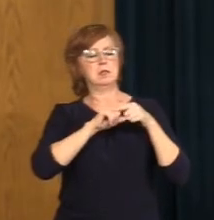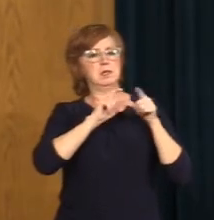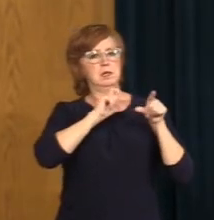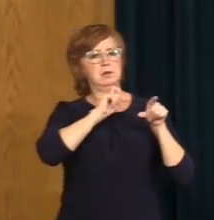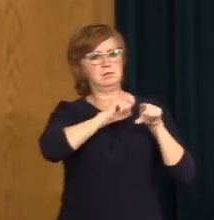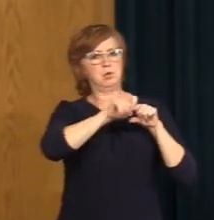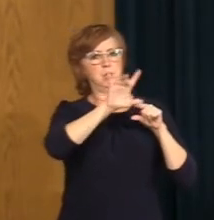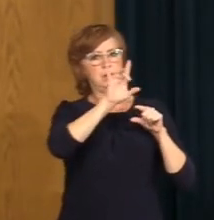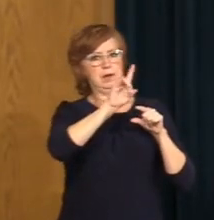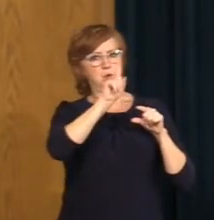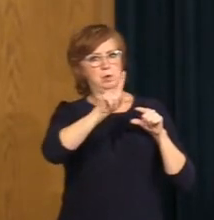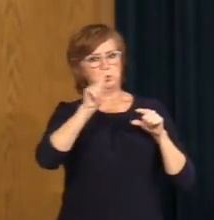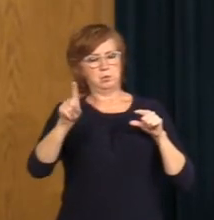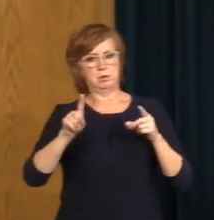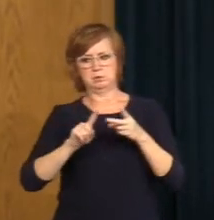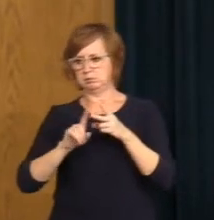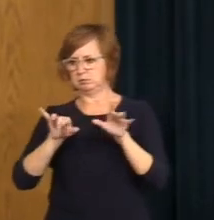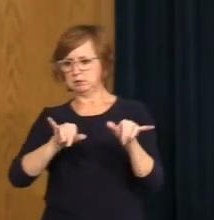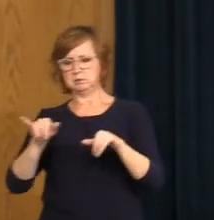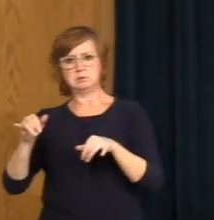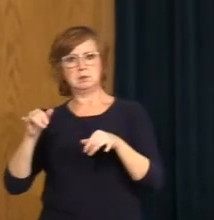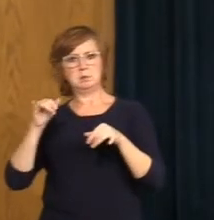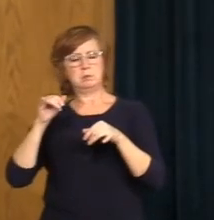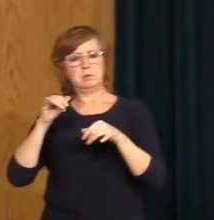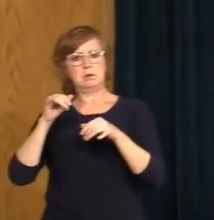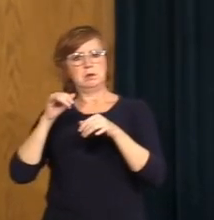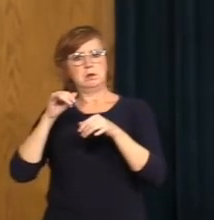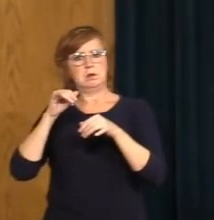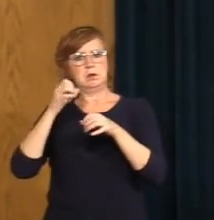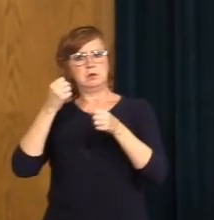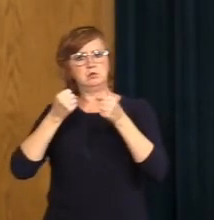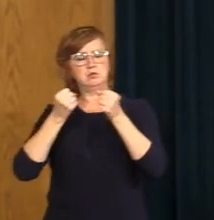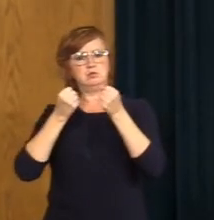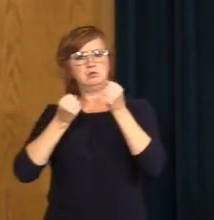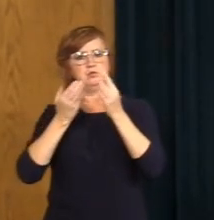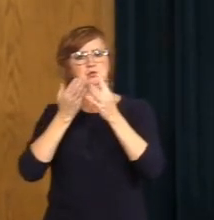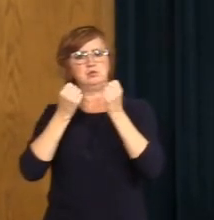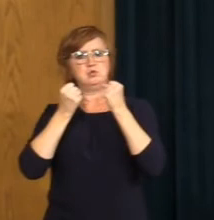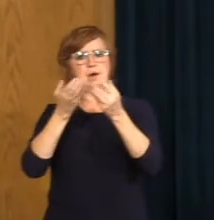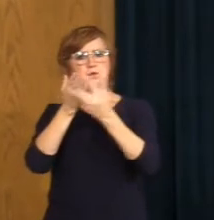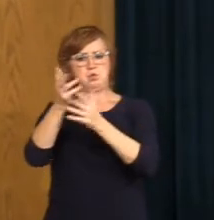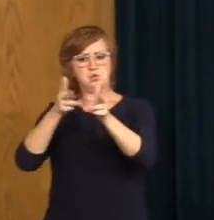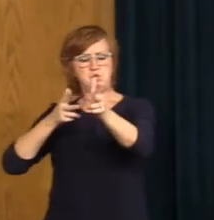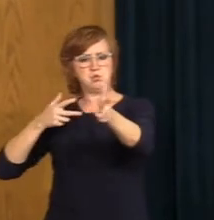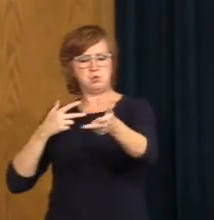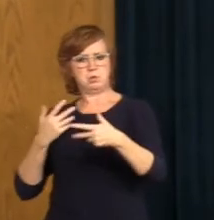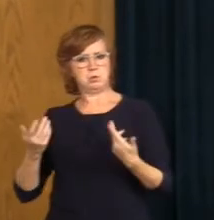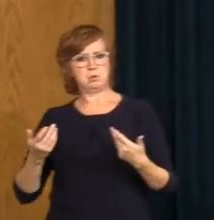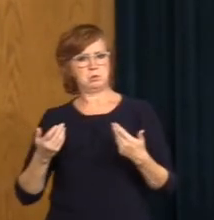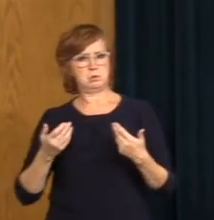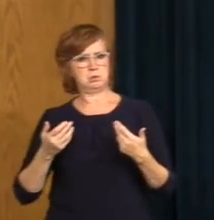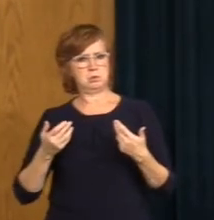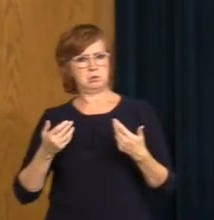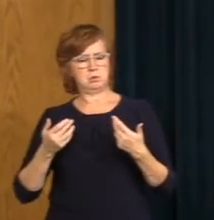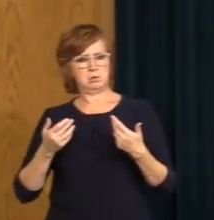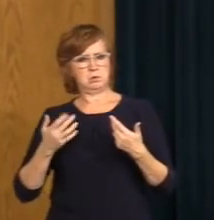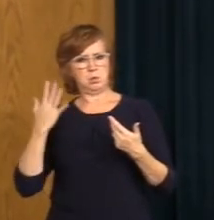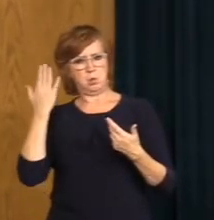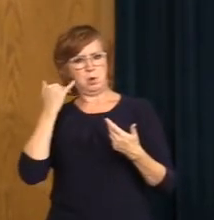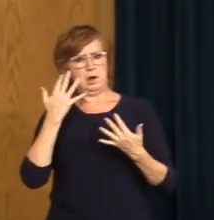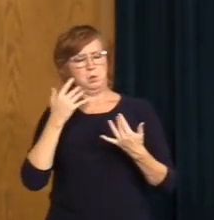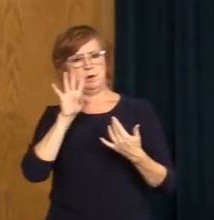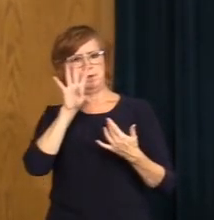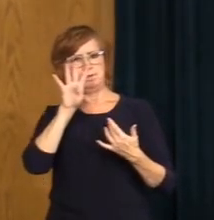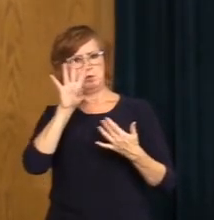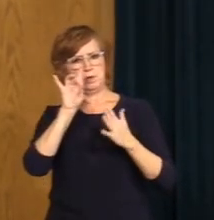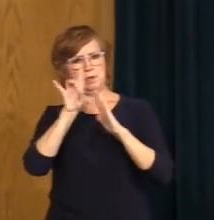can't just go once you start feeling maybe a sore throat? Yeah, I think everything is a balance. Generally, testing is available to everyone, but